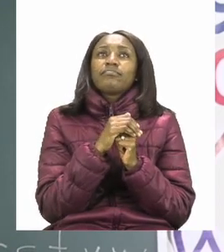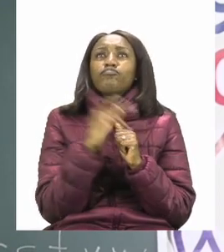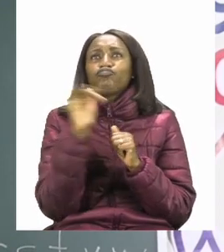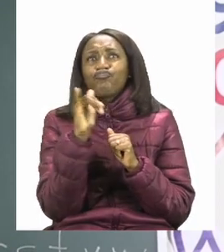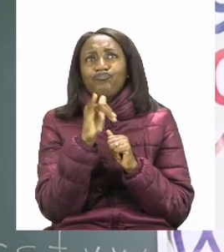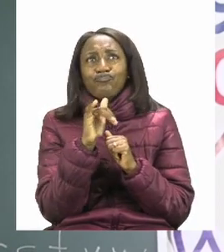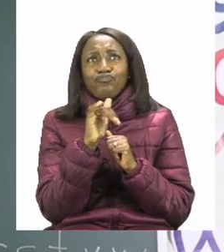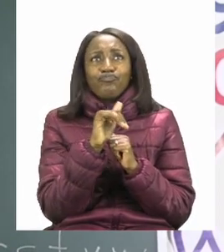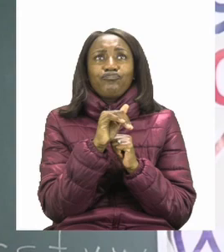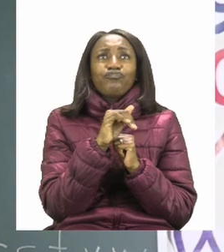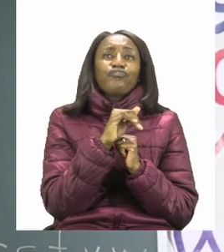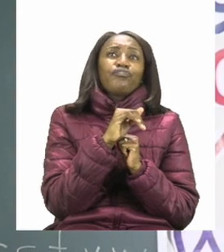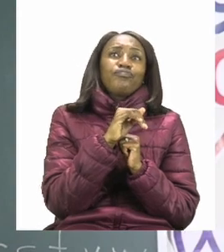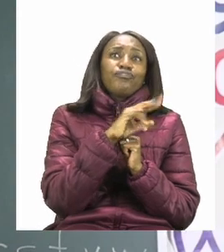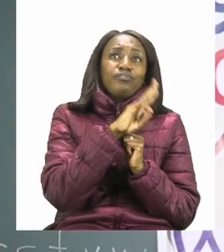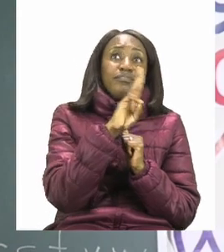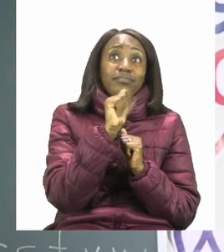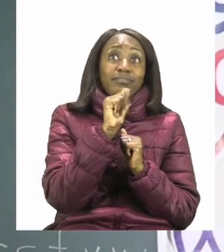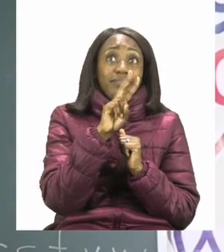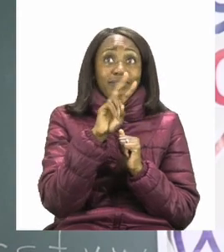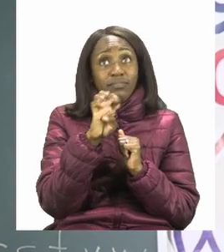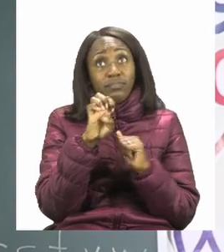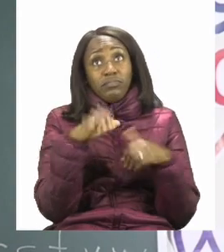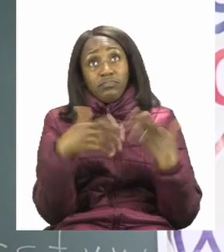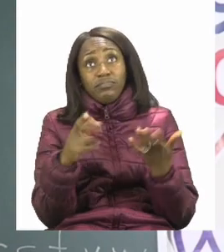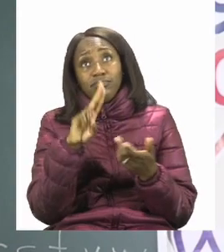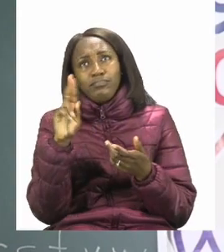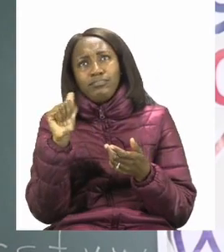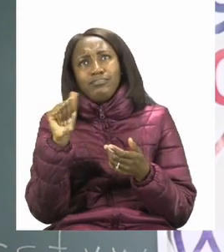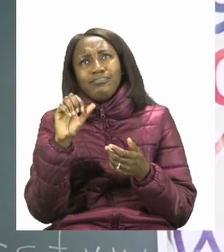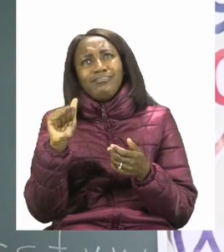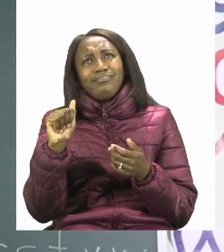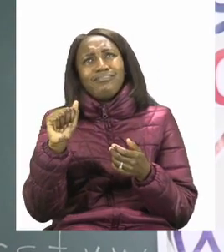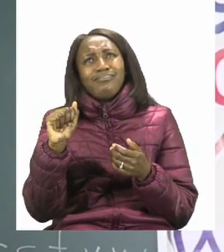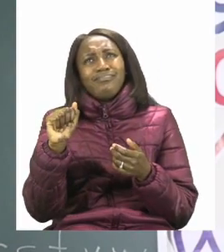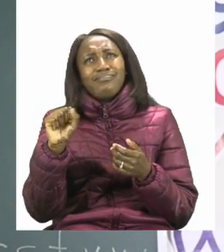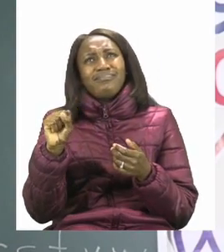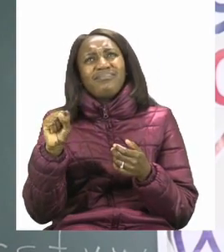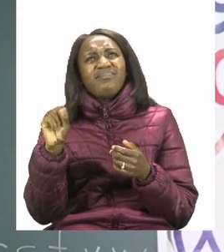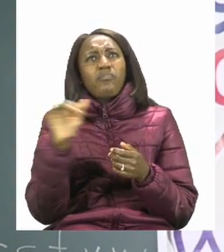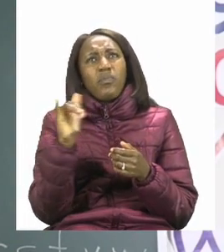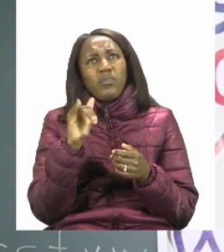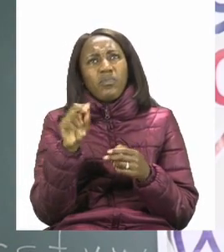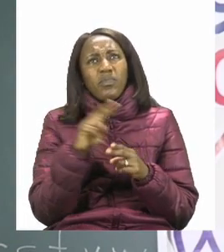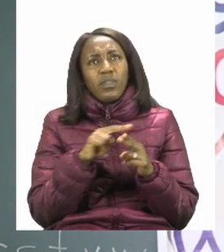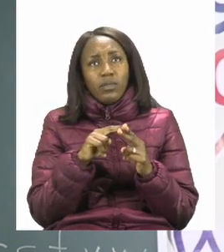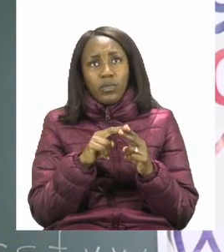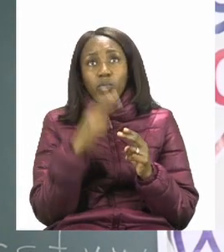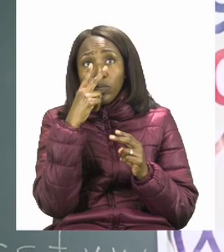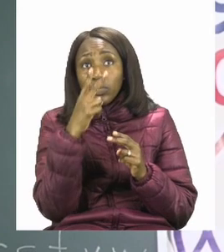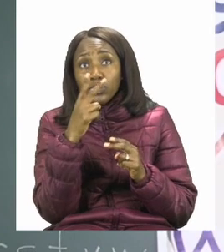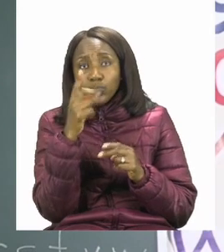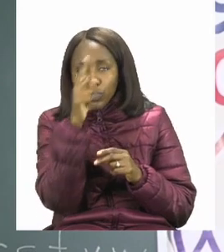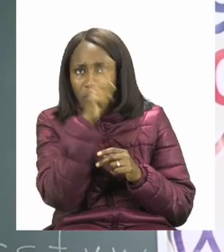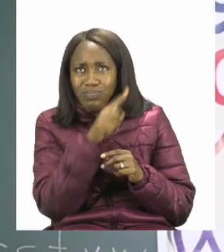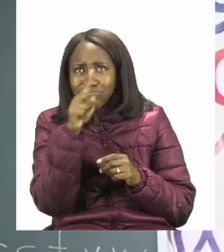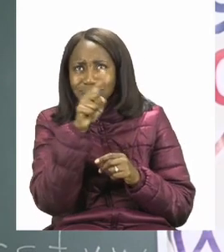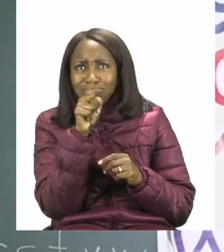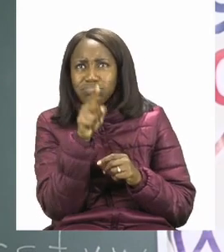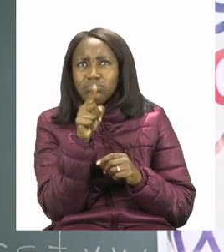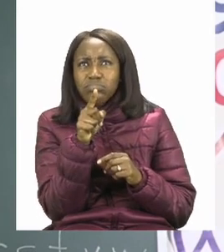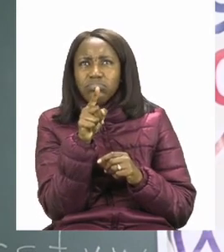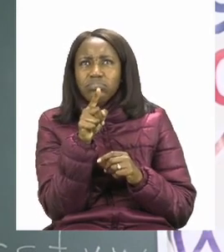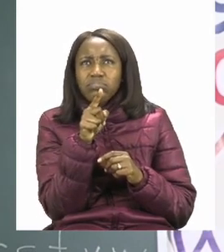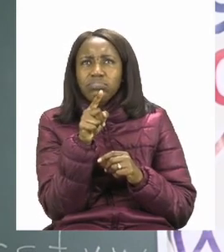have or has. How do we know which one to put? We look at the first word here, and